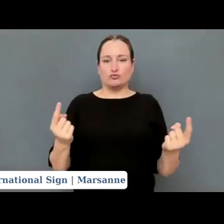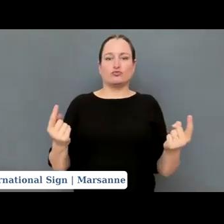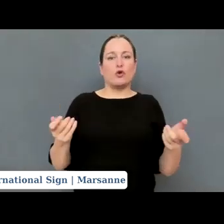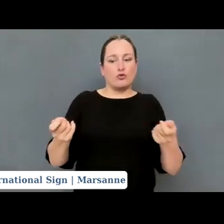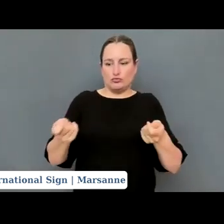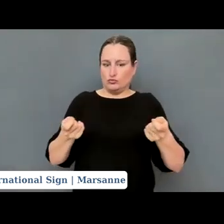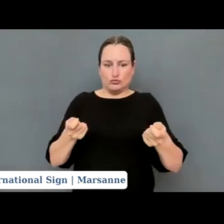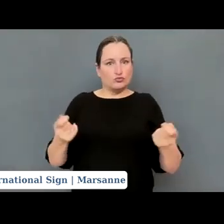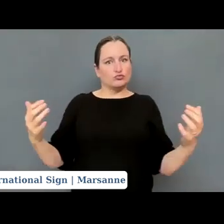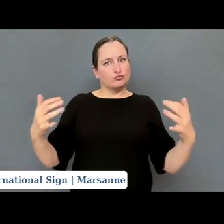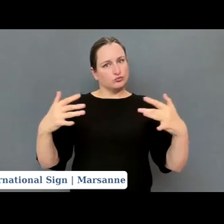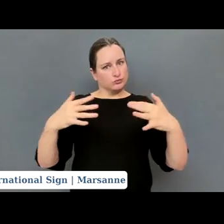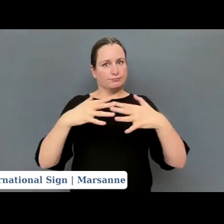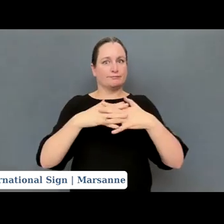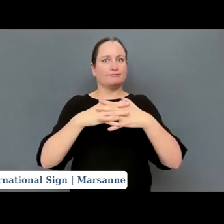transparency